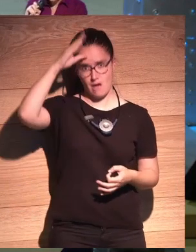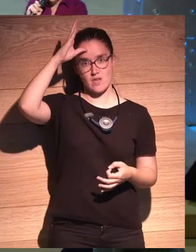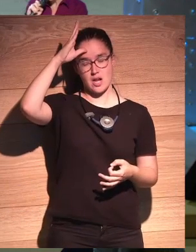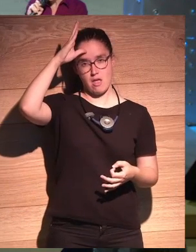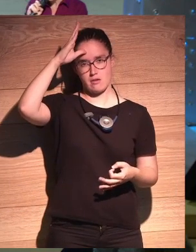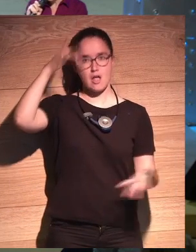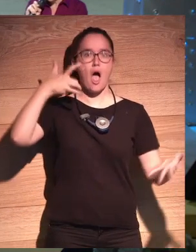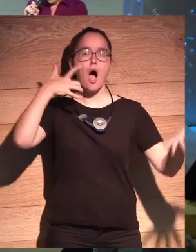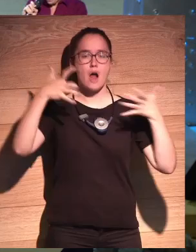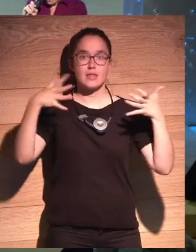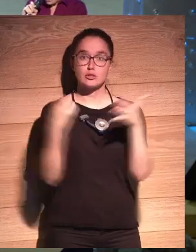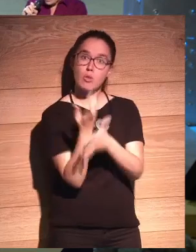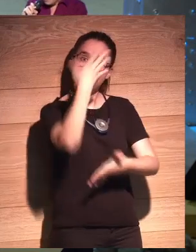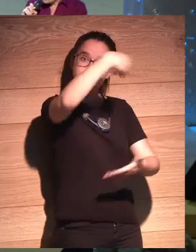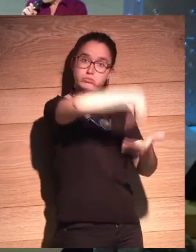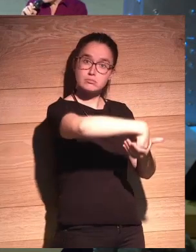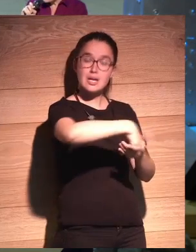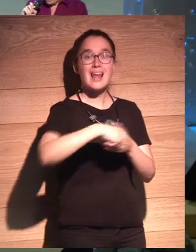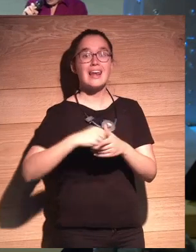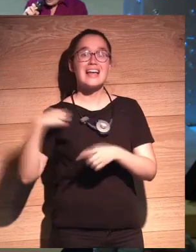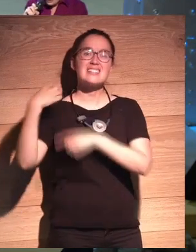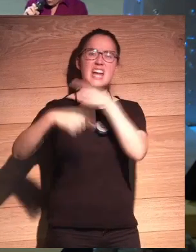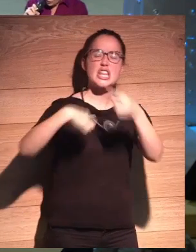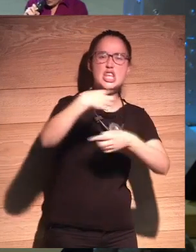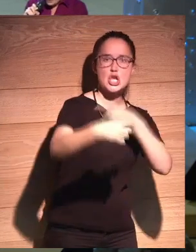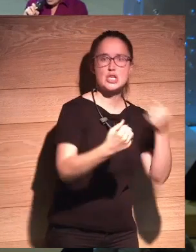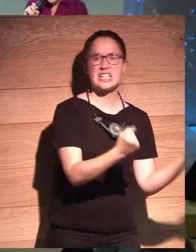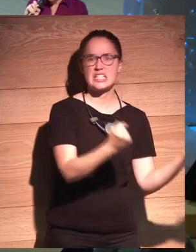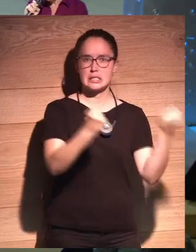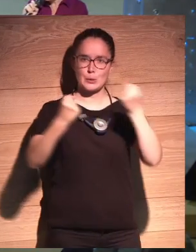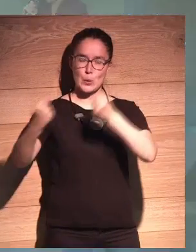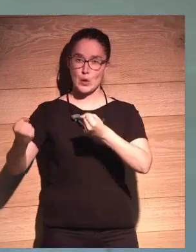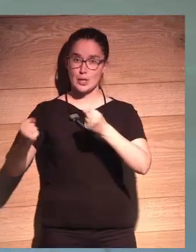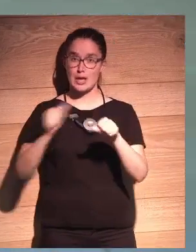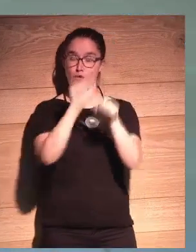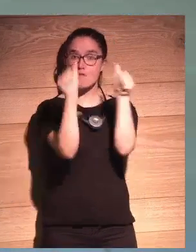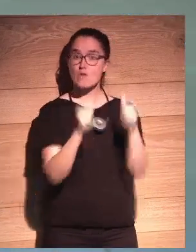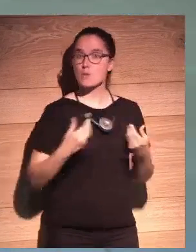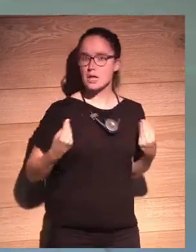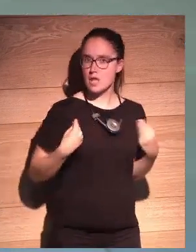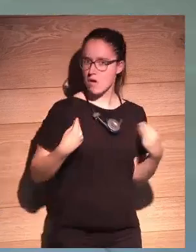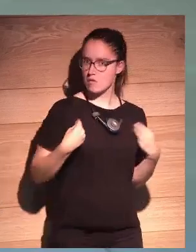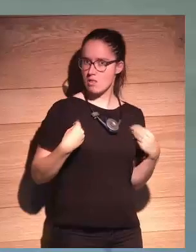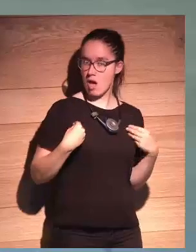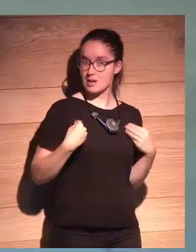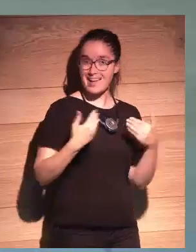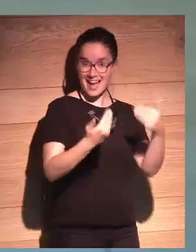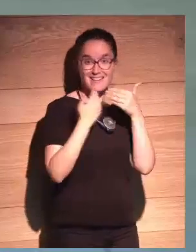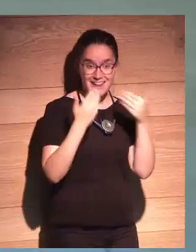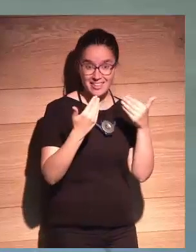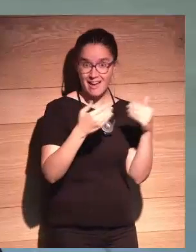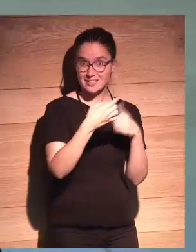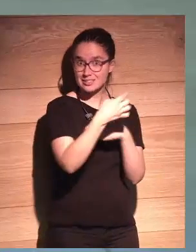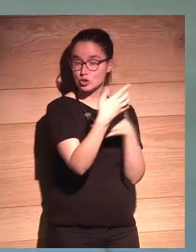languages, know-hows and arts, traditions, institutions and